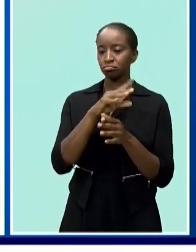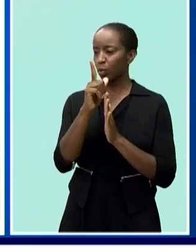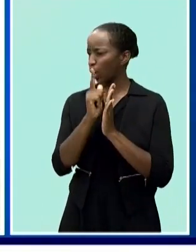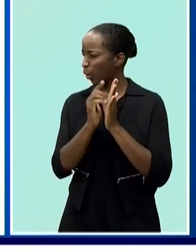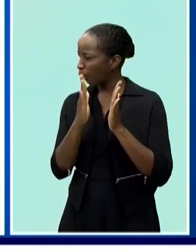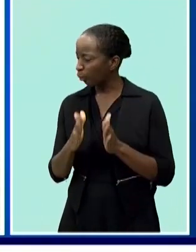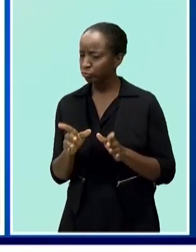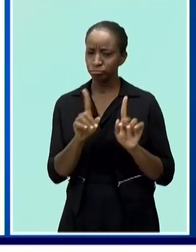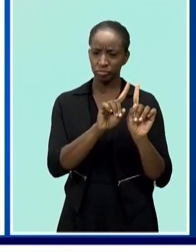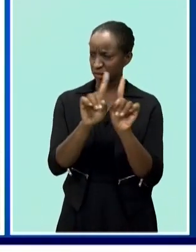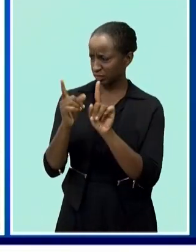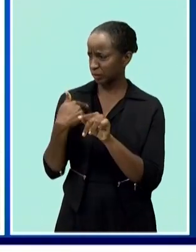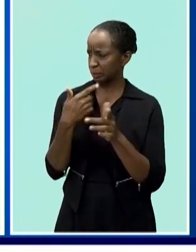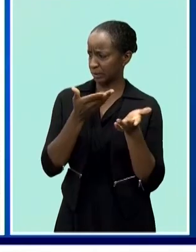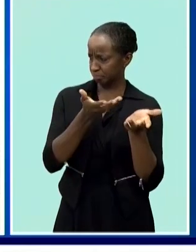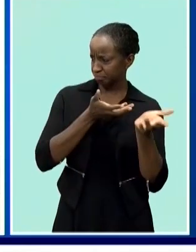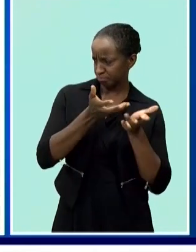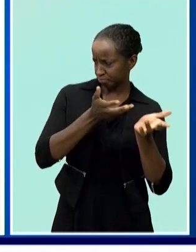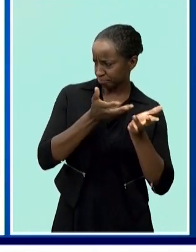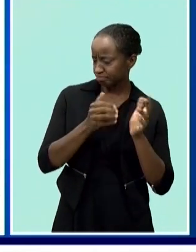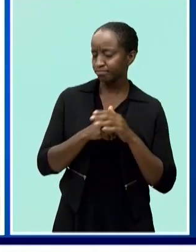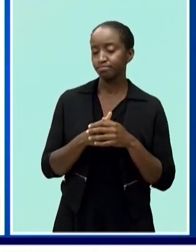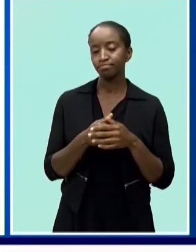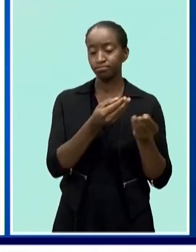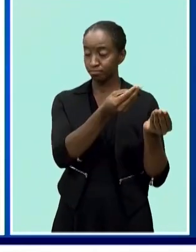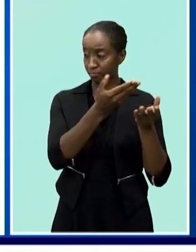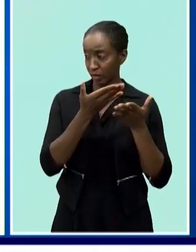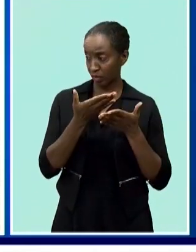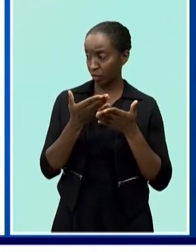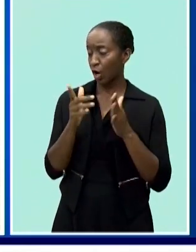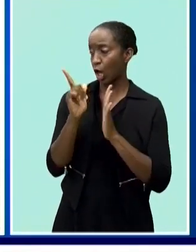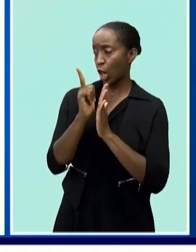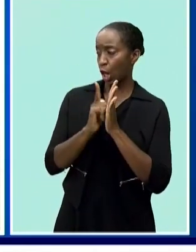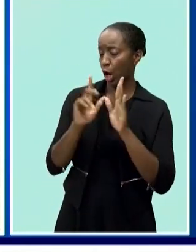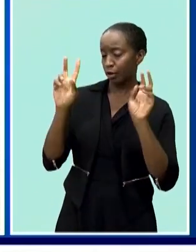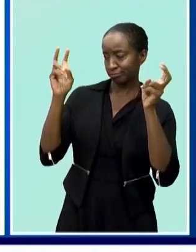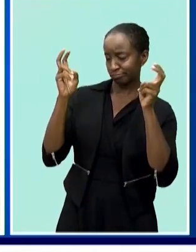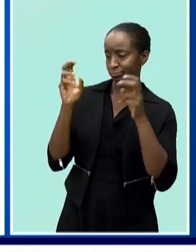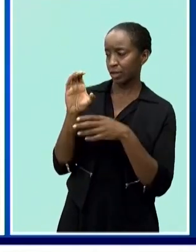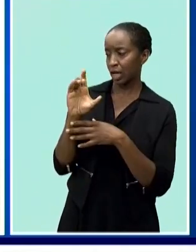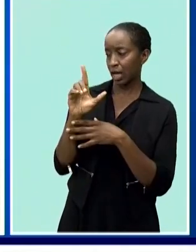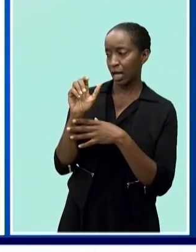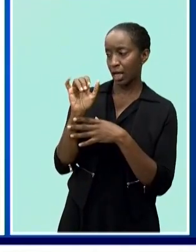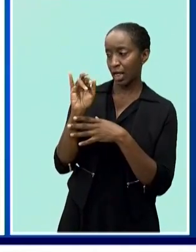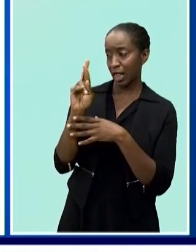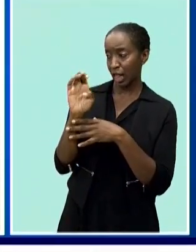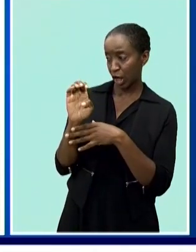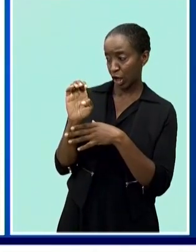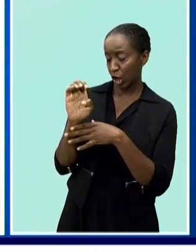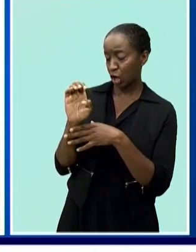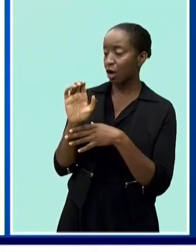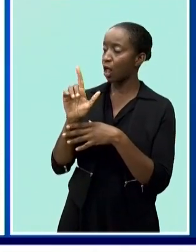and they spoke about this law called Clear's Law, which came about in